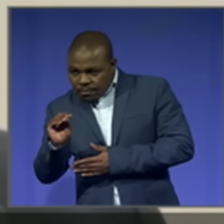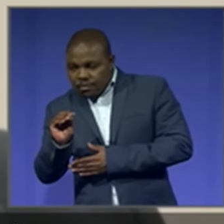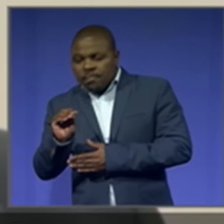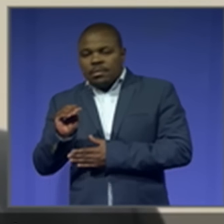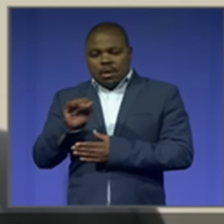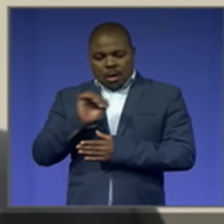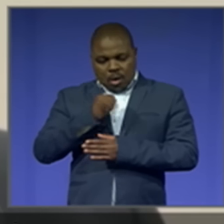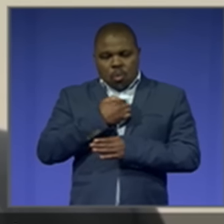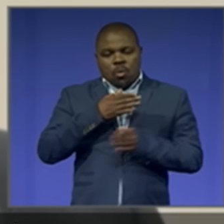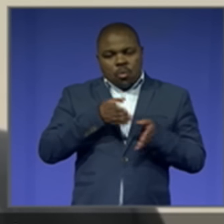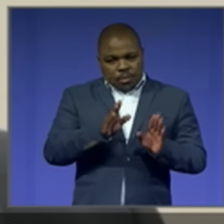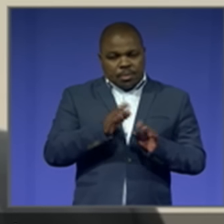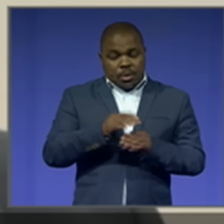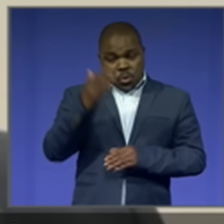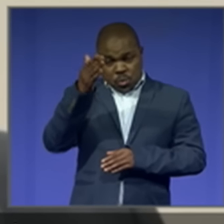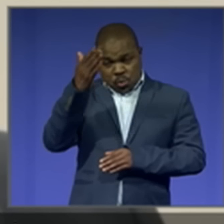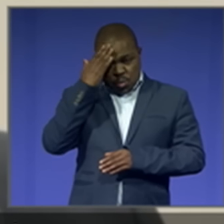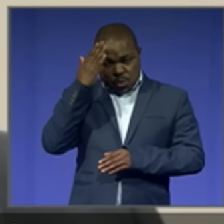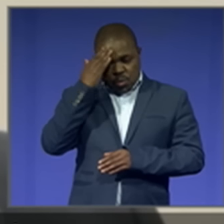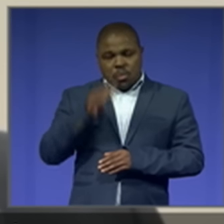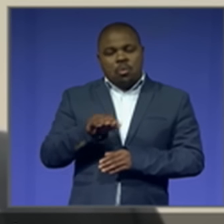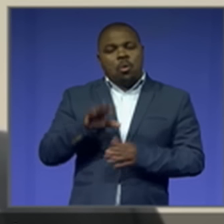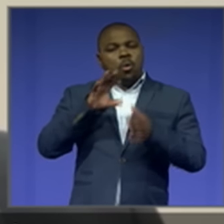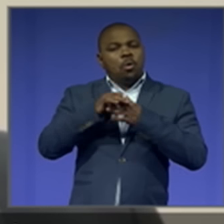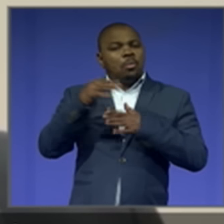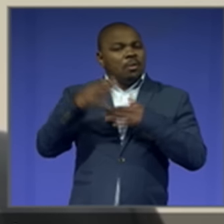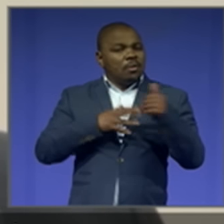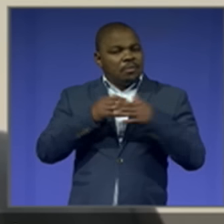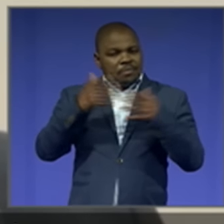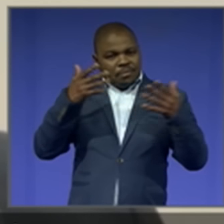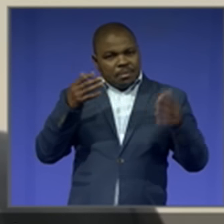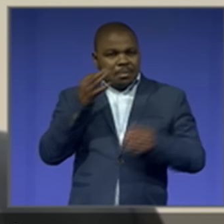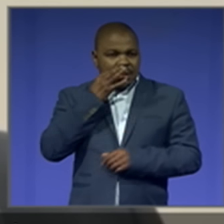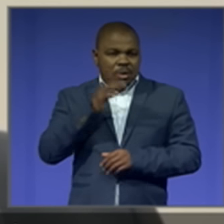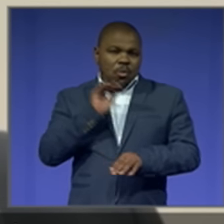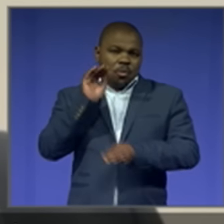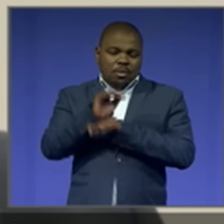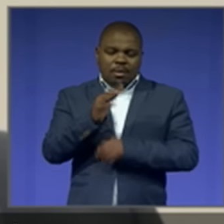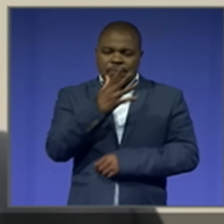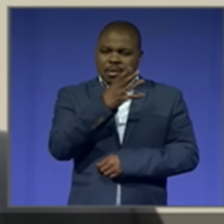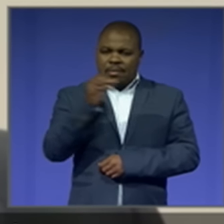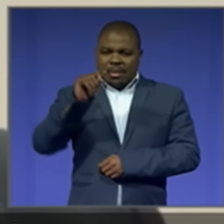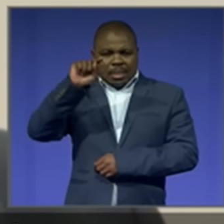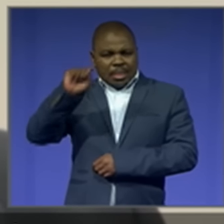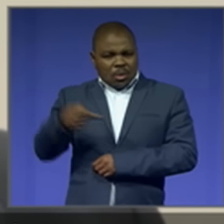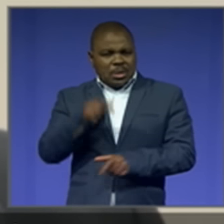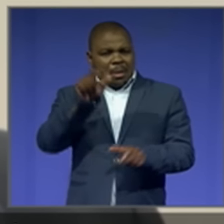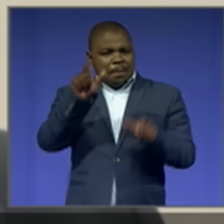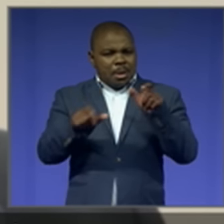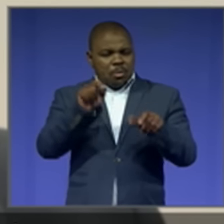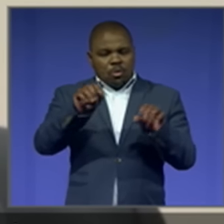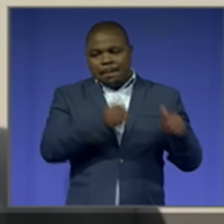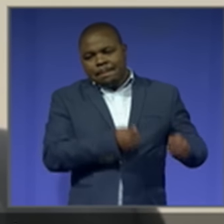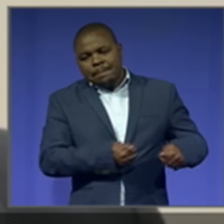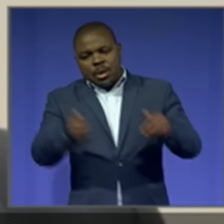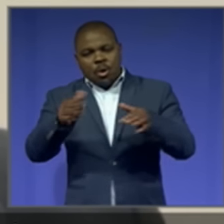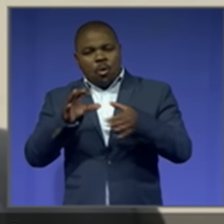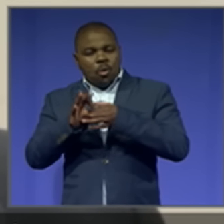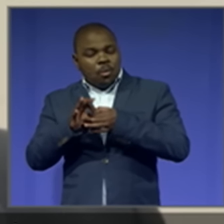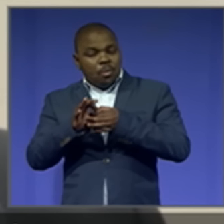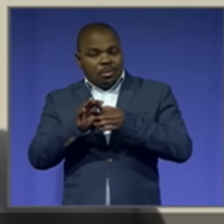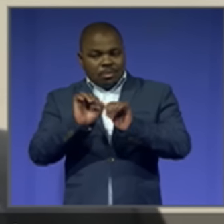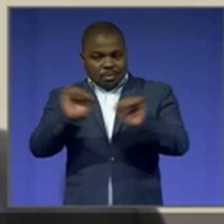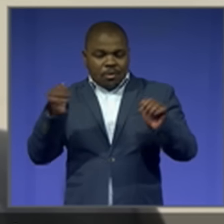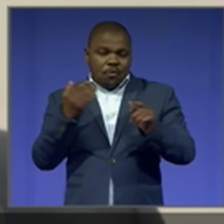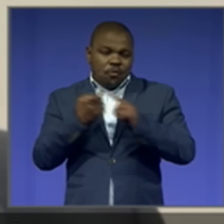capabilities. And Home Affairs, as you are aware, have reported that they have deported about 500,000 people since 2023. So there